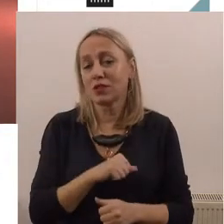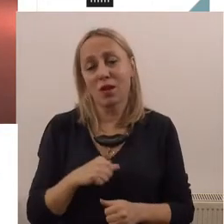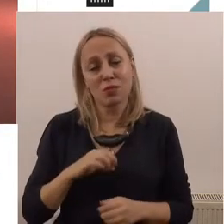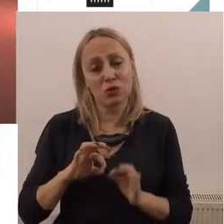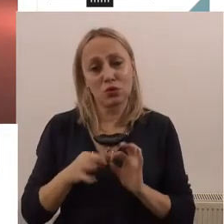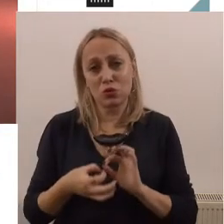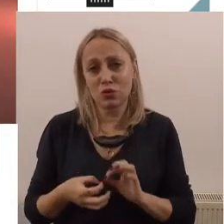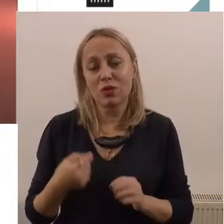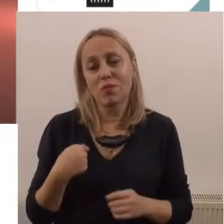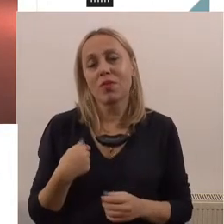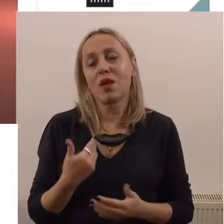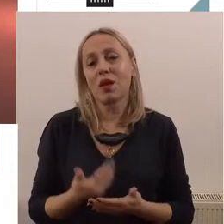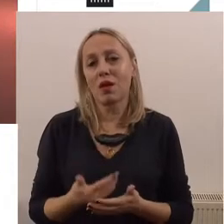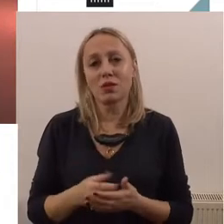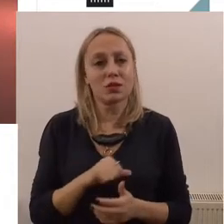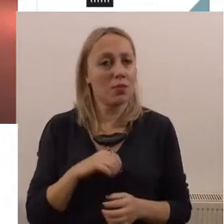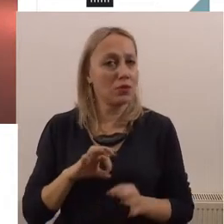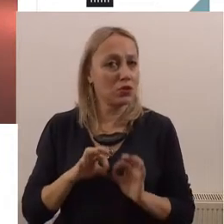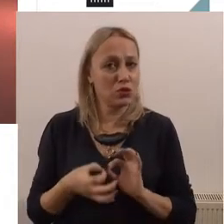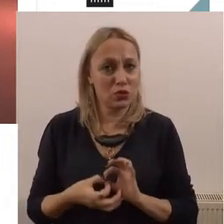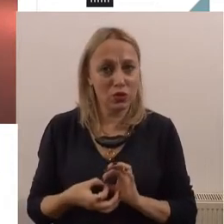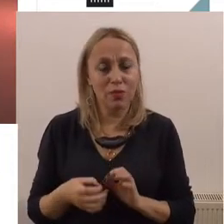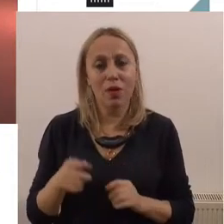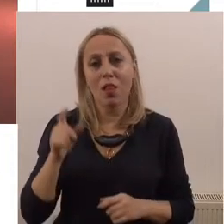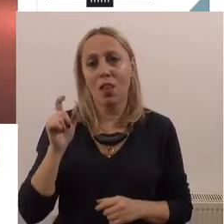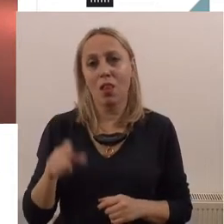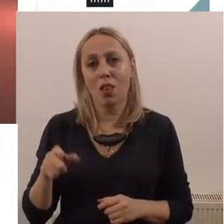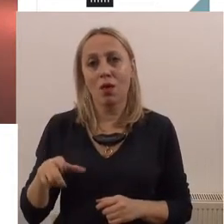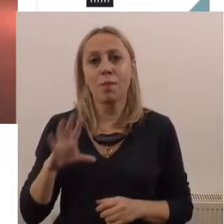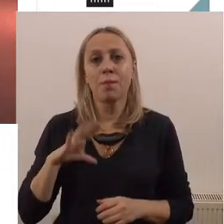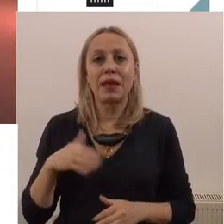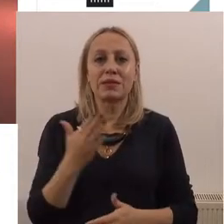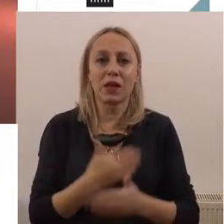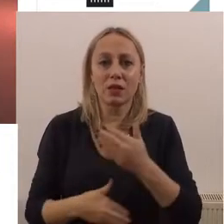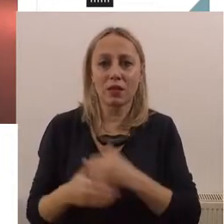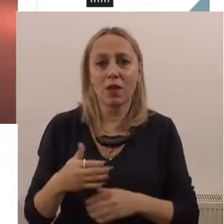So the first steps are the most difficult ones, and